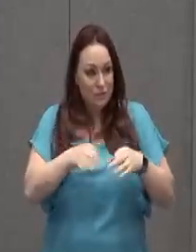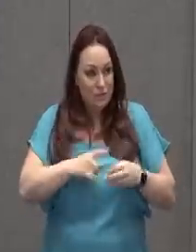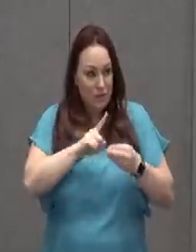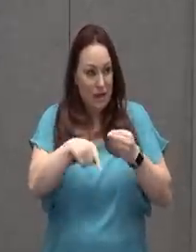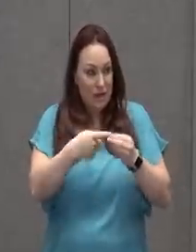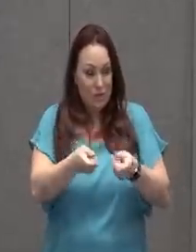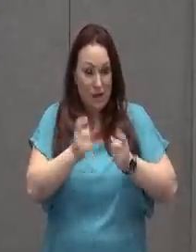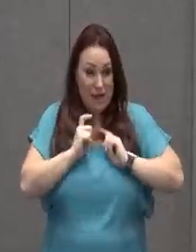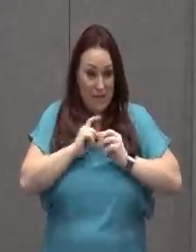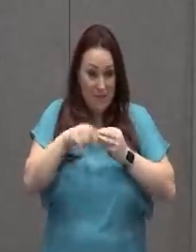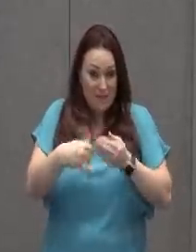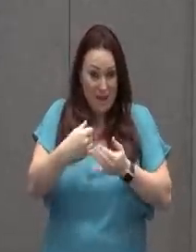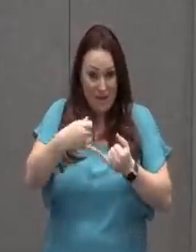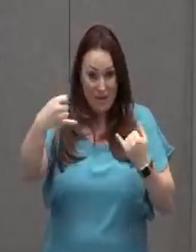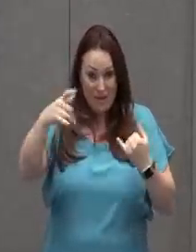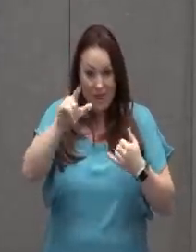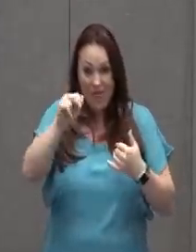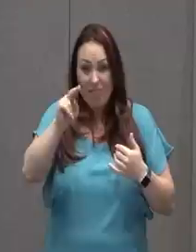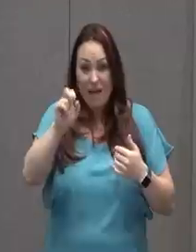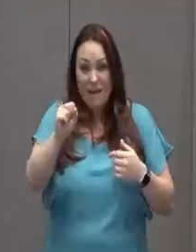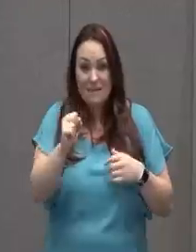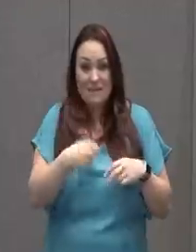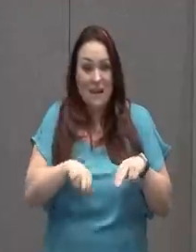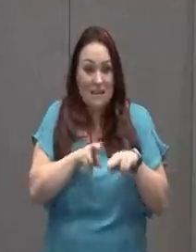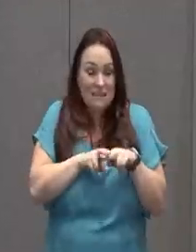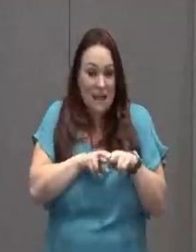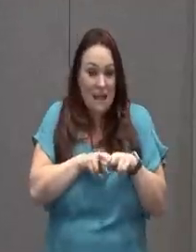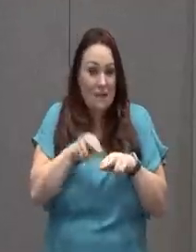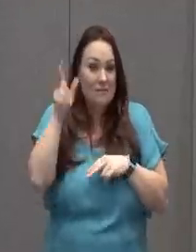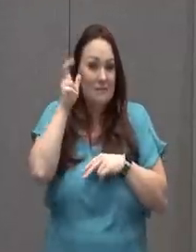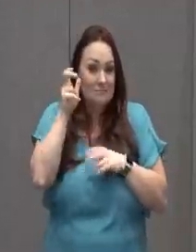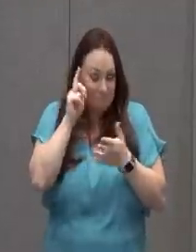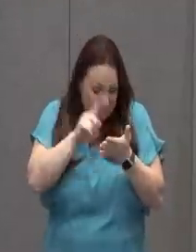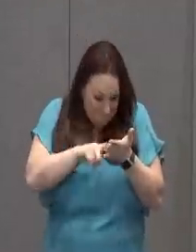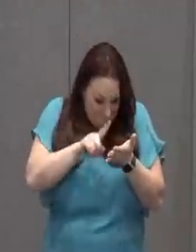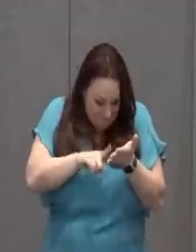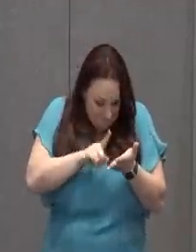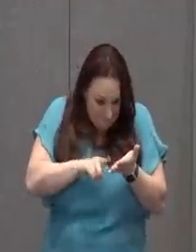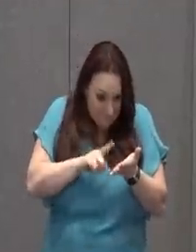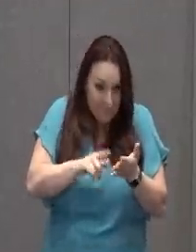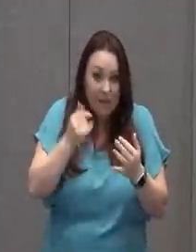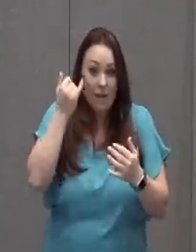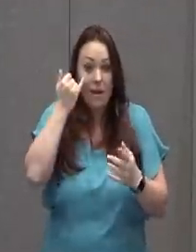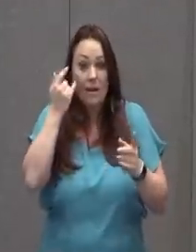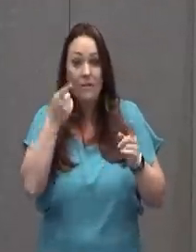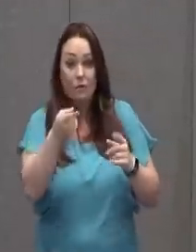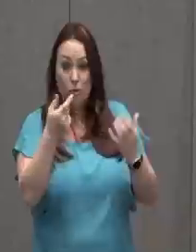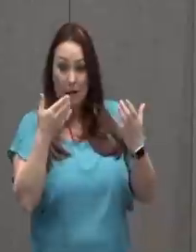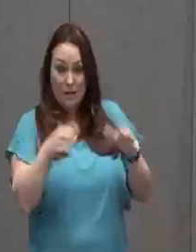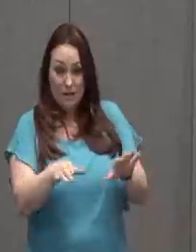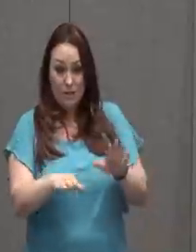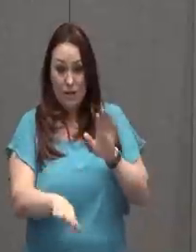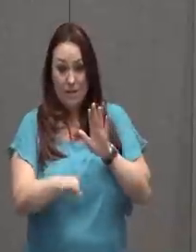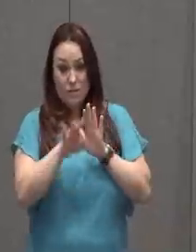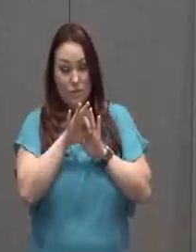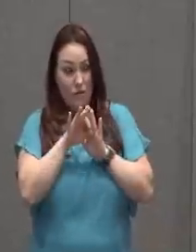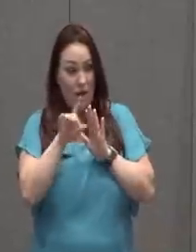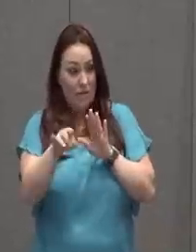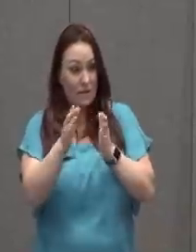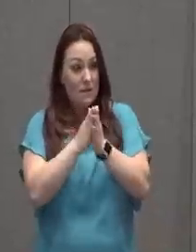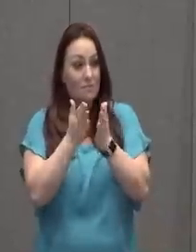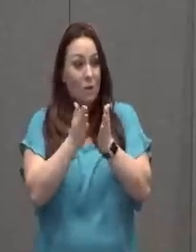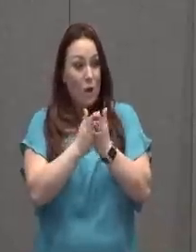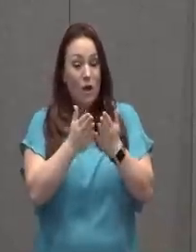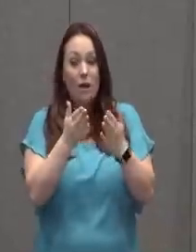lines, I can't wait to even just sit by myself and investigate. So if you get a chance, find this book and